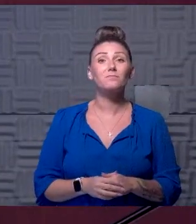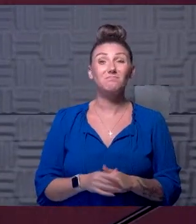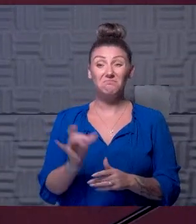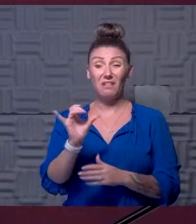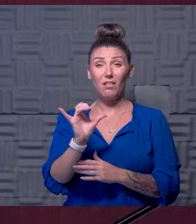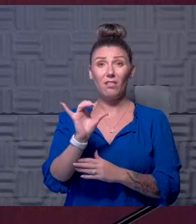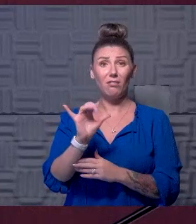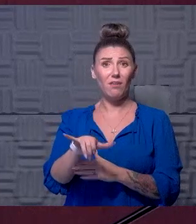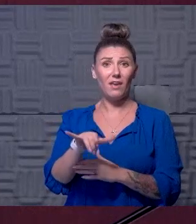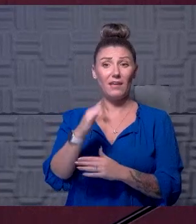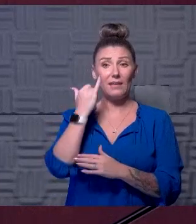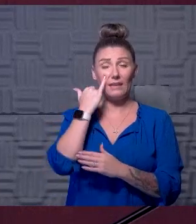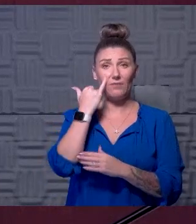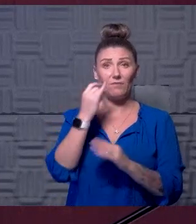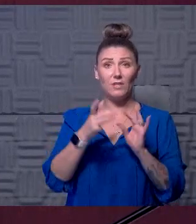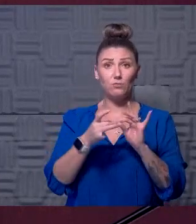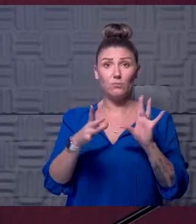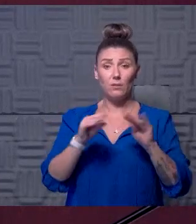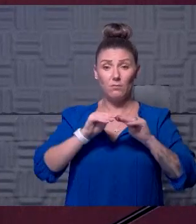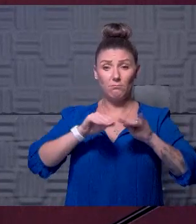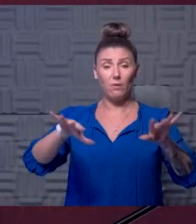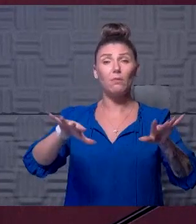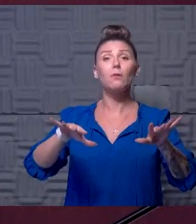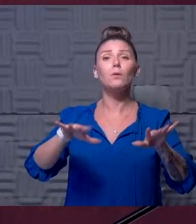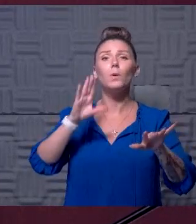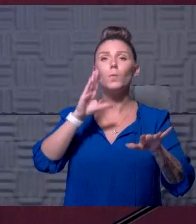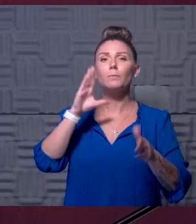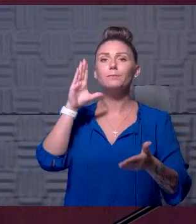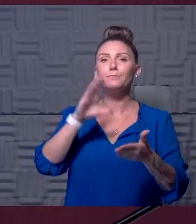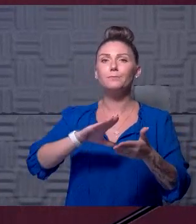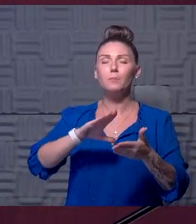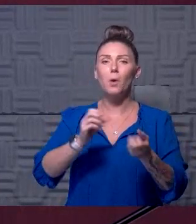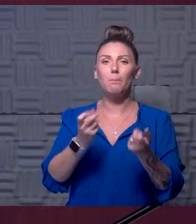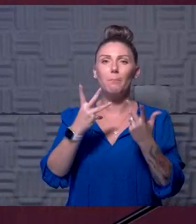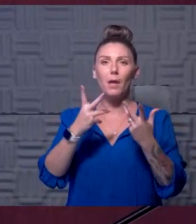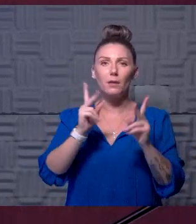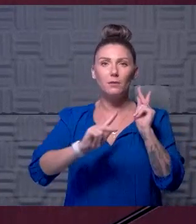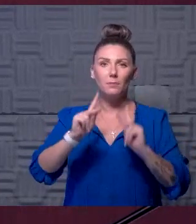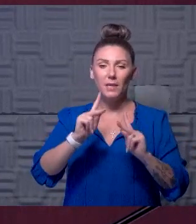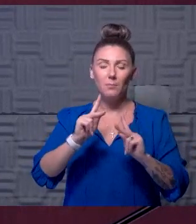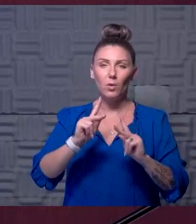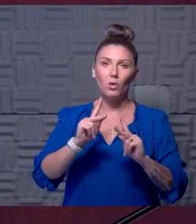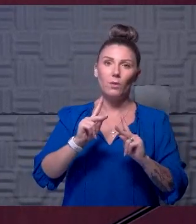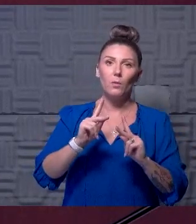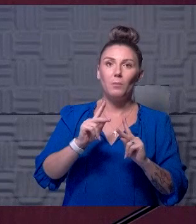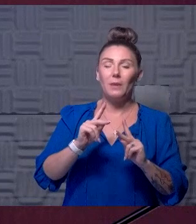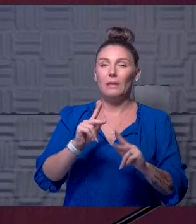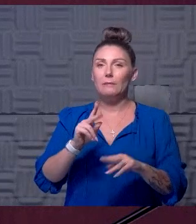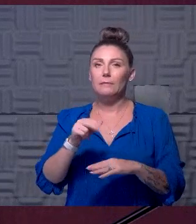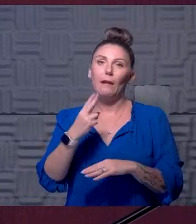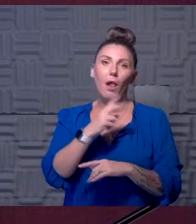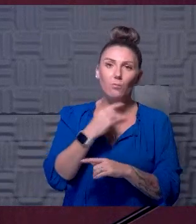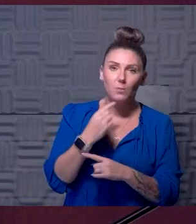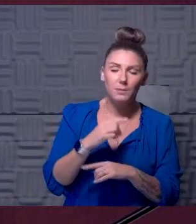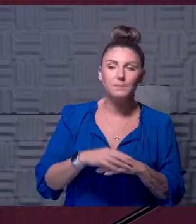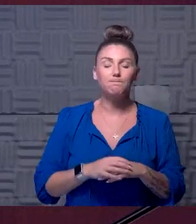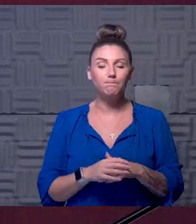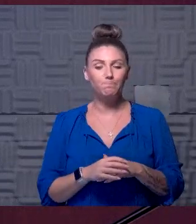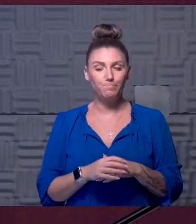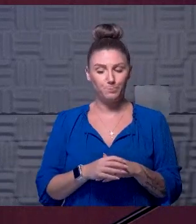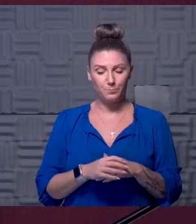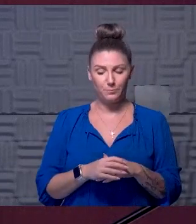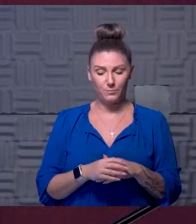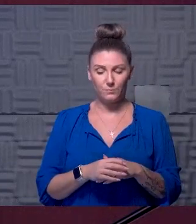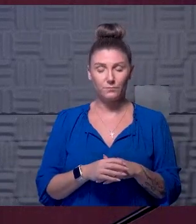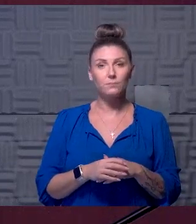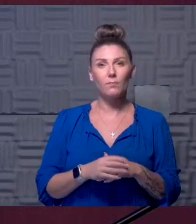likelihood of that, if it's released, it's going to be a small number of people that are truly at risk. I do think that